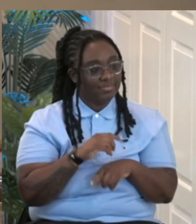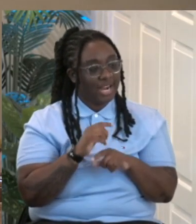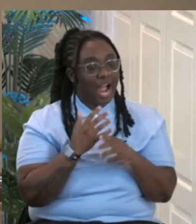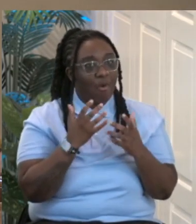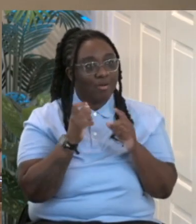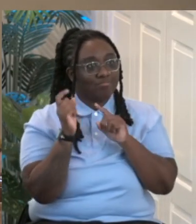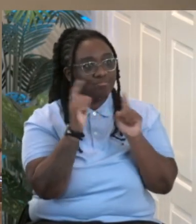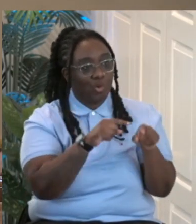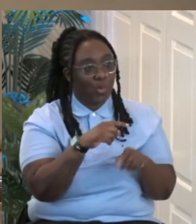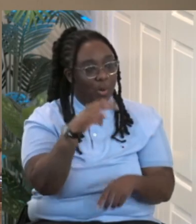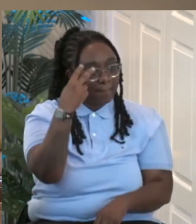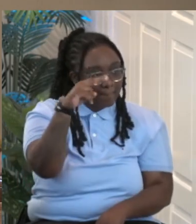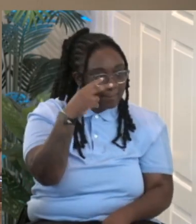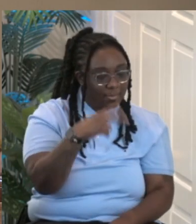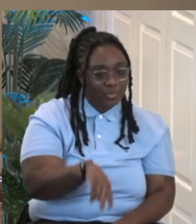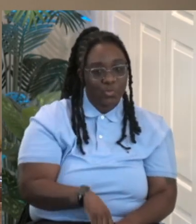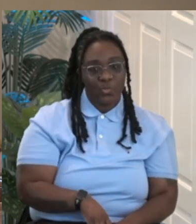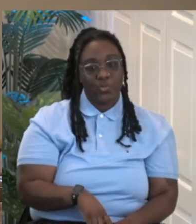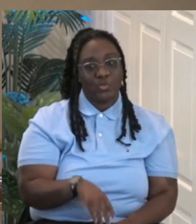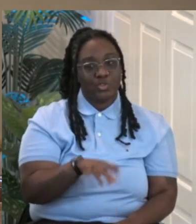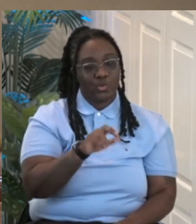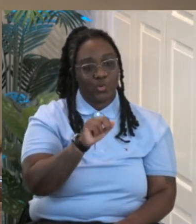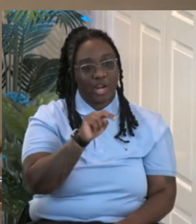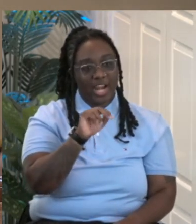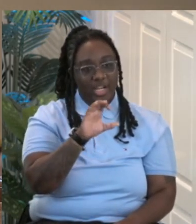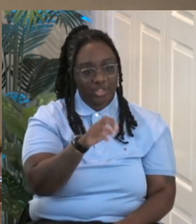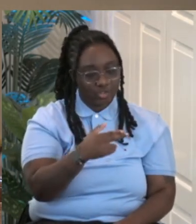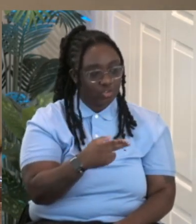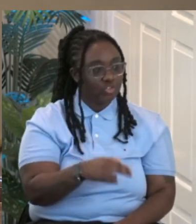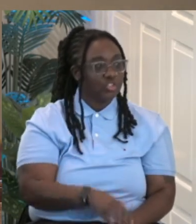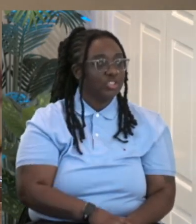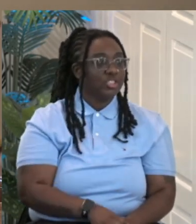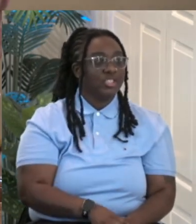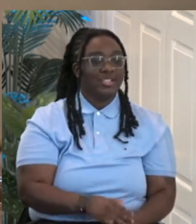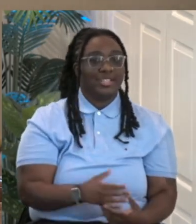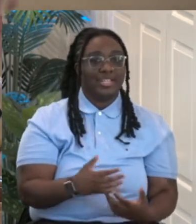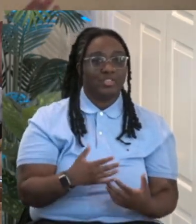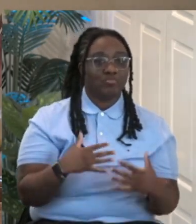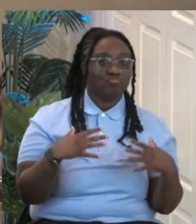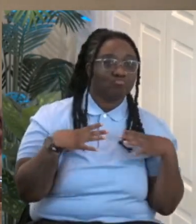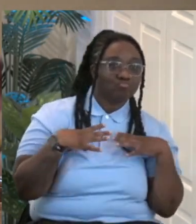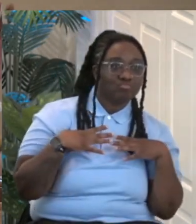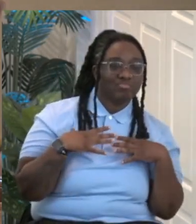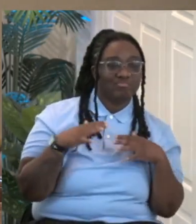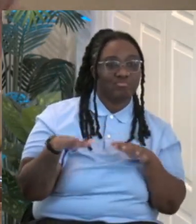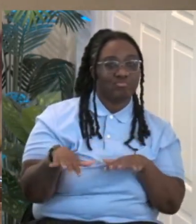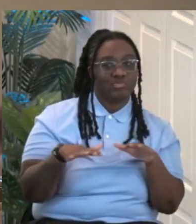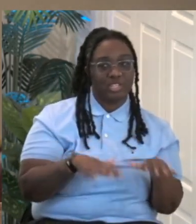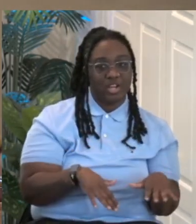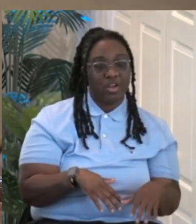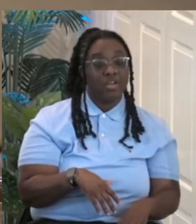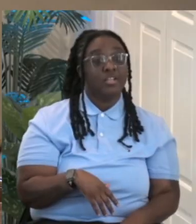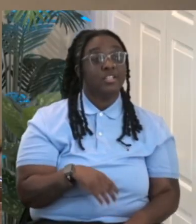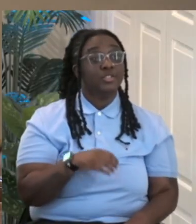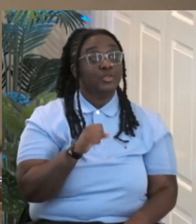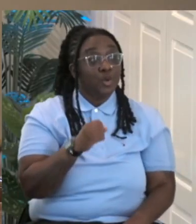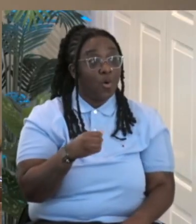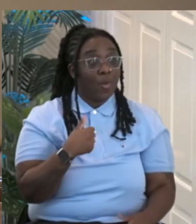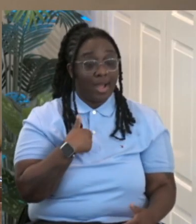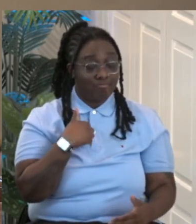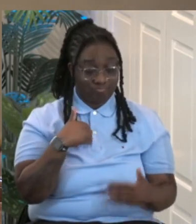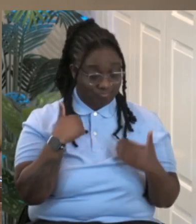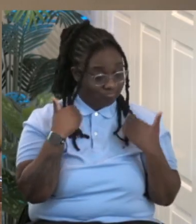and maybe something will happen. Well, I did. I went to Abiquiu, New Mexico. We were the staff for the conference